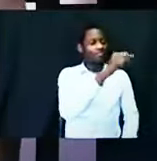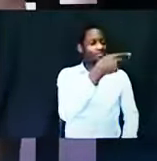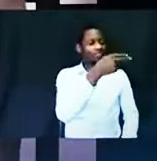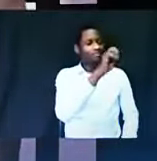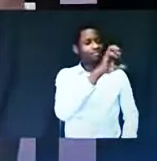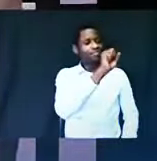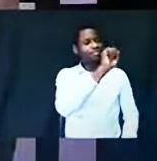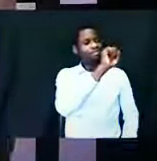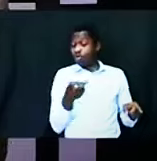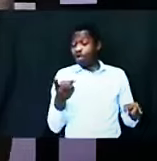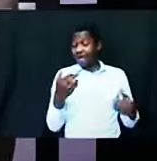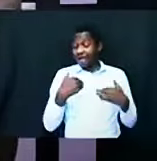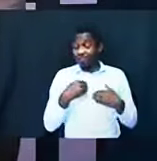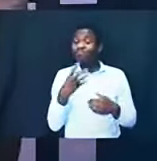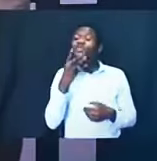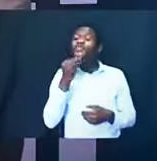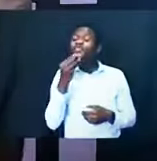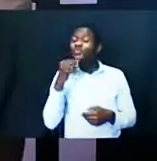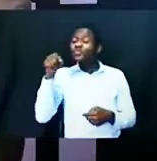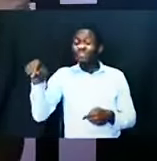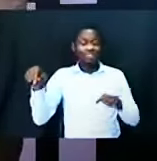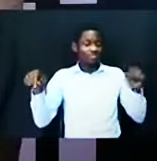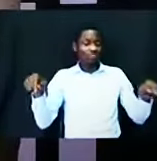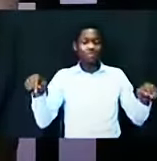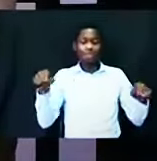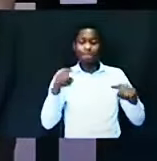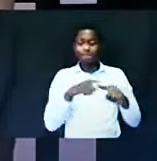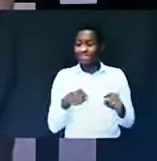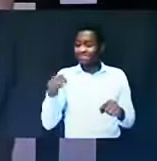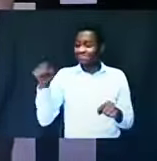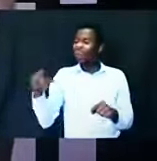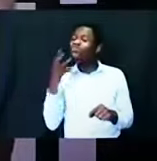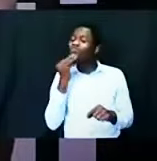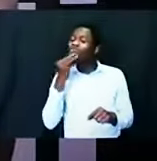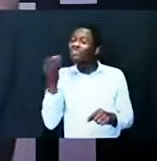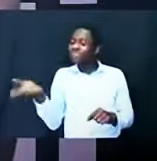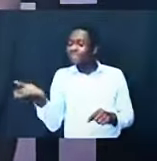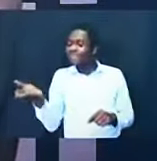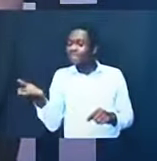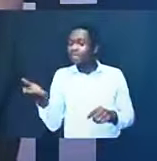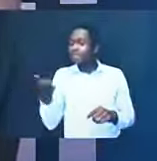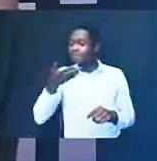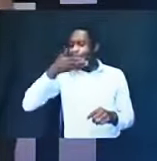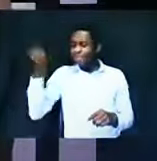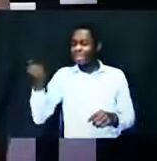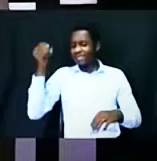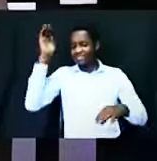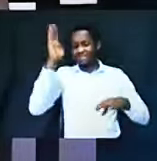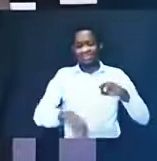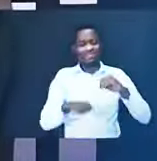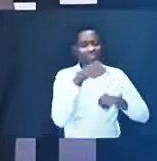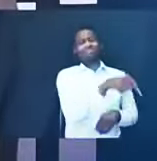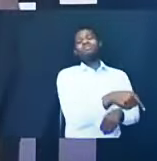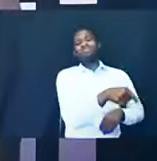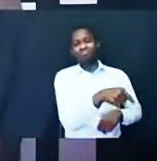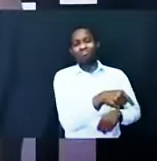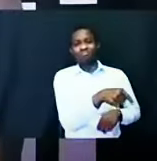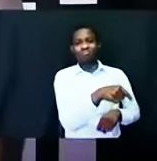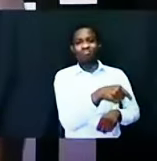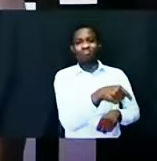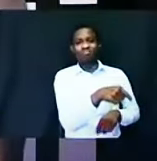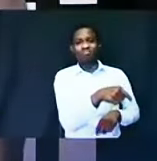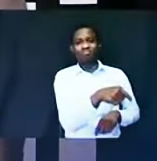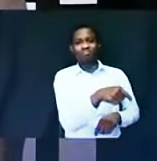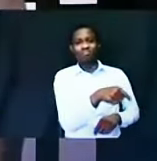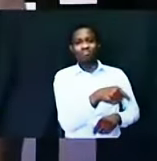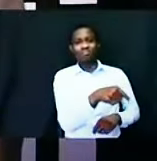So these Berean Jews, they have brought a different model. Now we know. Apache said,